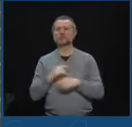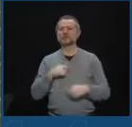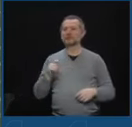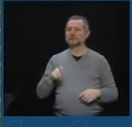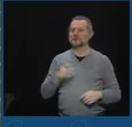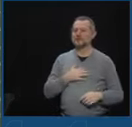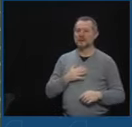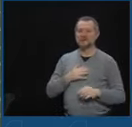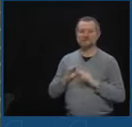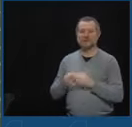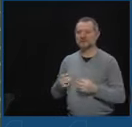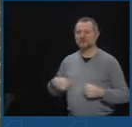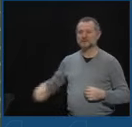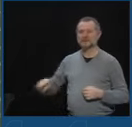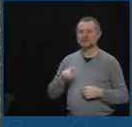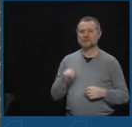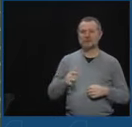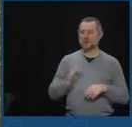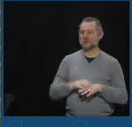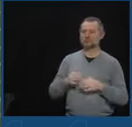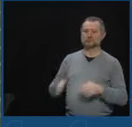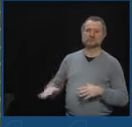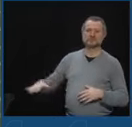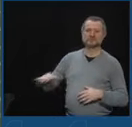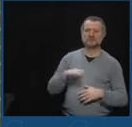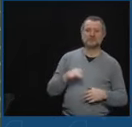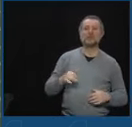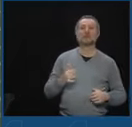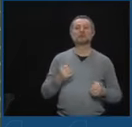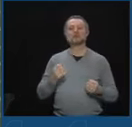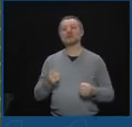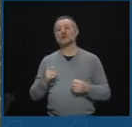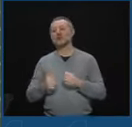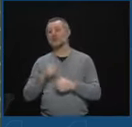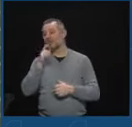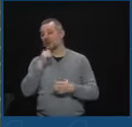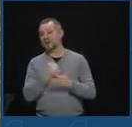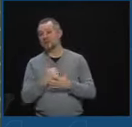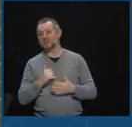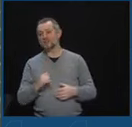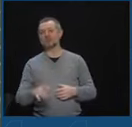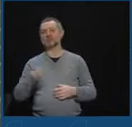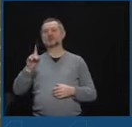me going back out here in the street. So I reached, the people that did help me was DCJS.